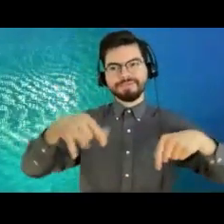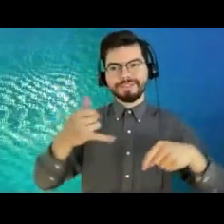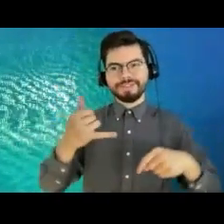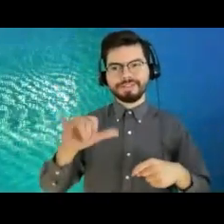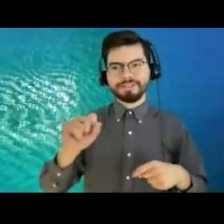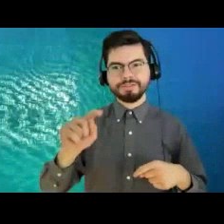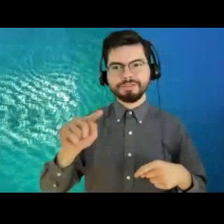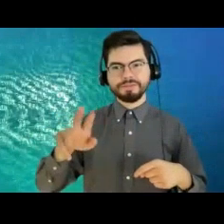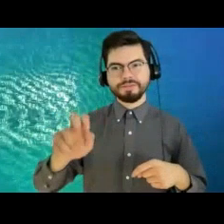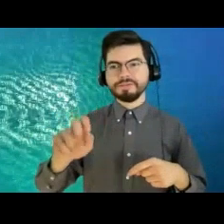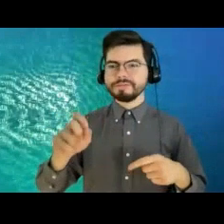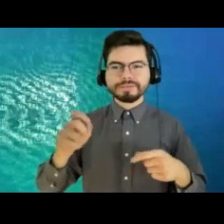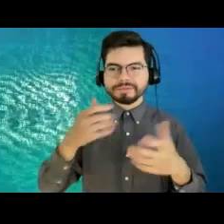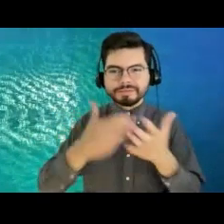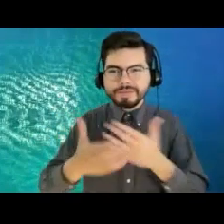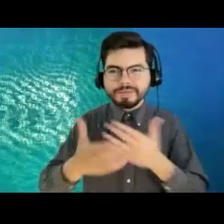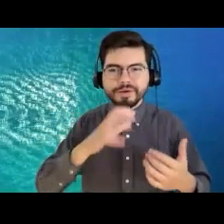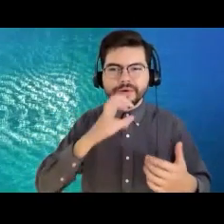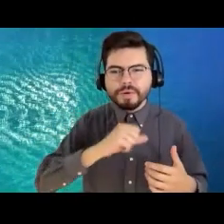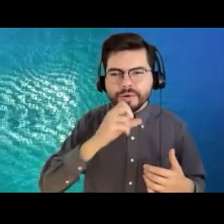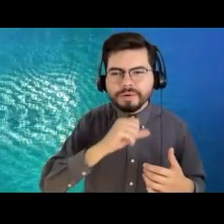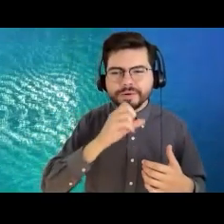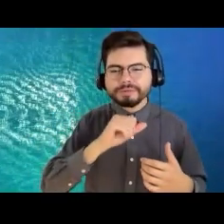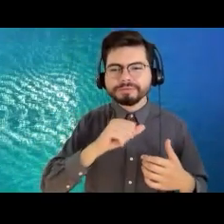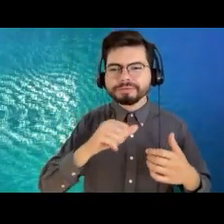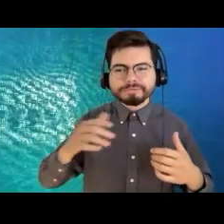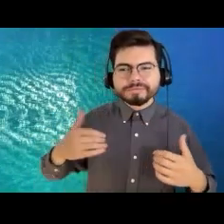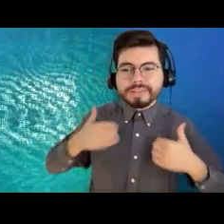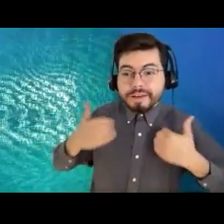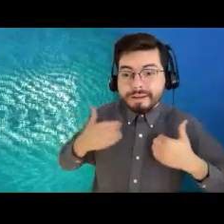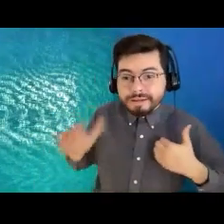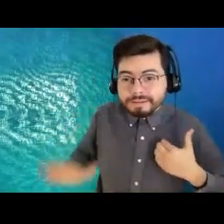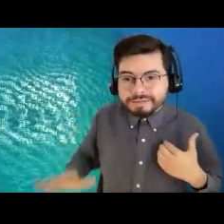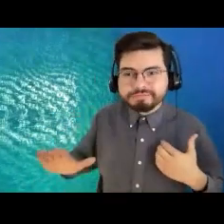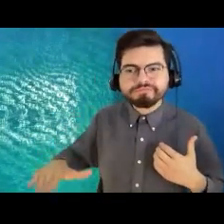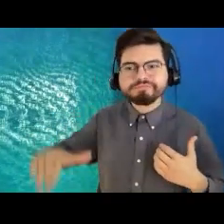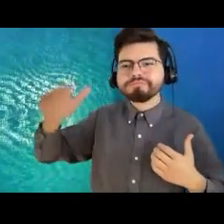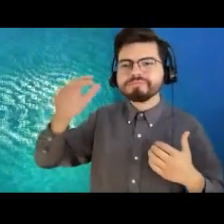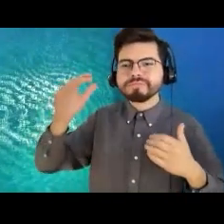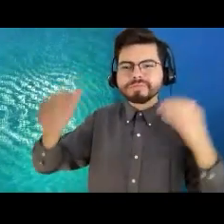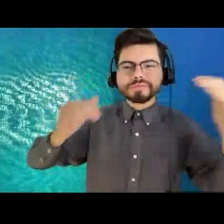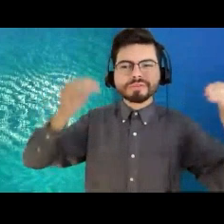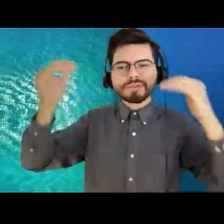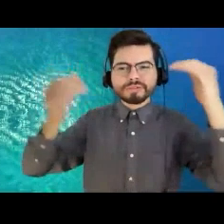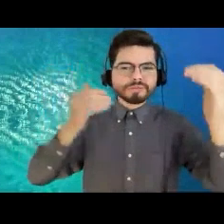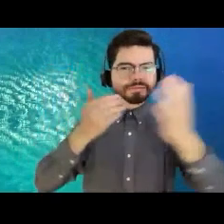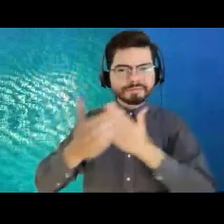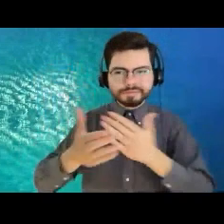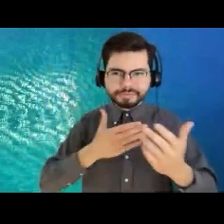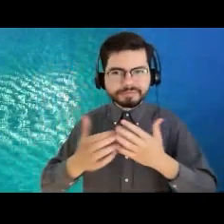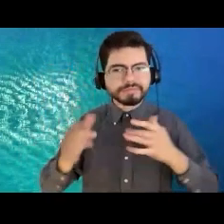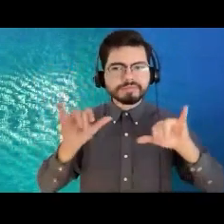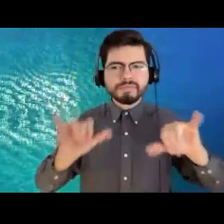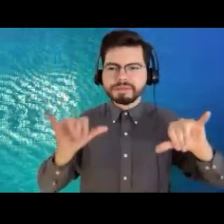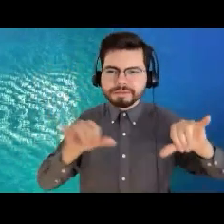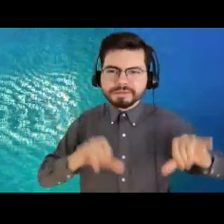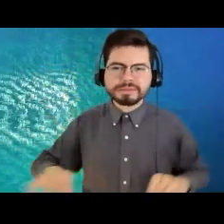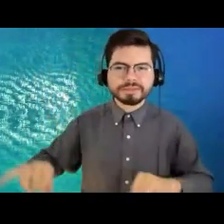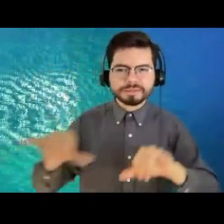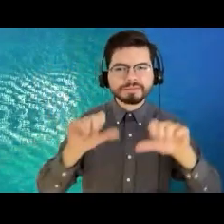And it's one of the best things you could do with your kids. And I think the parents here of young children, I know we have